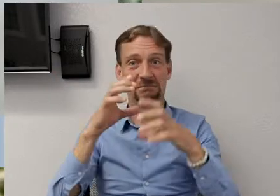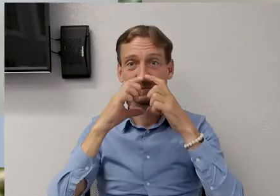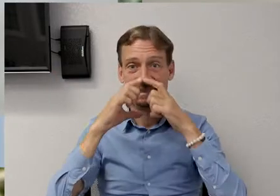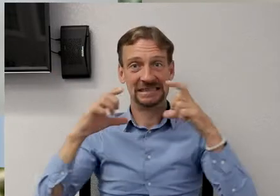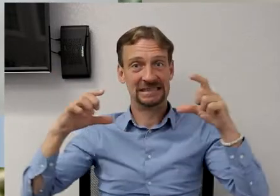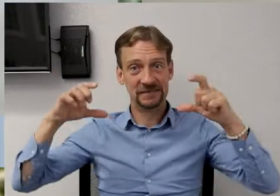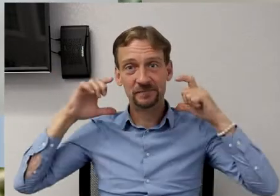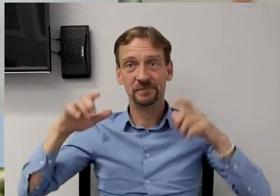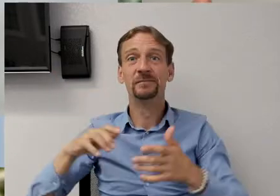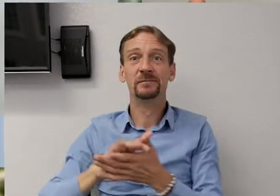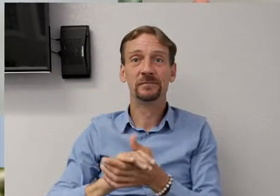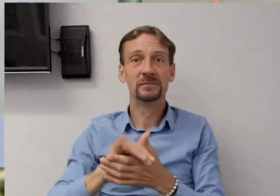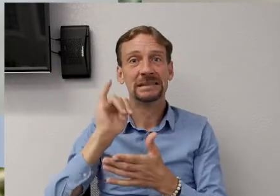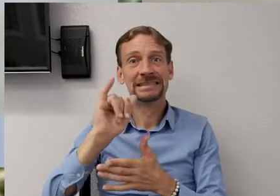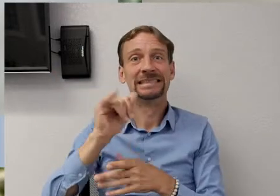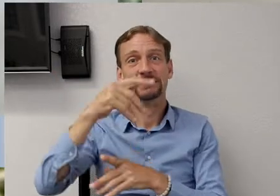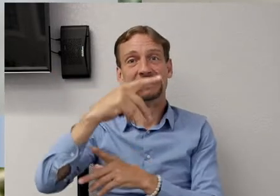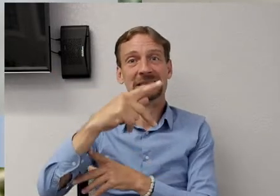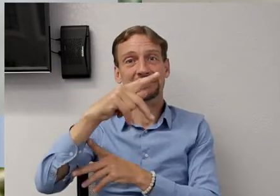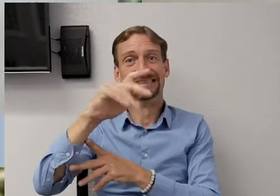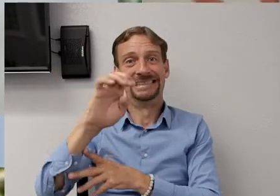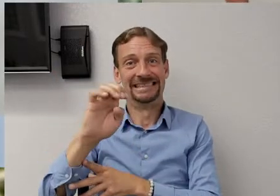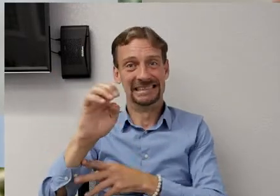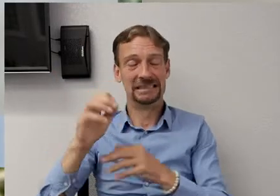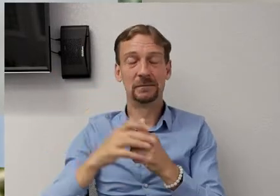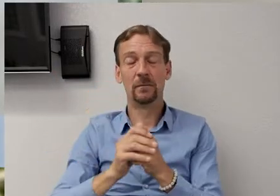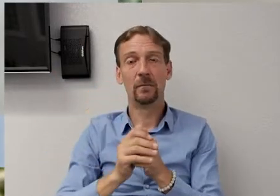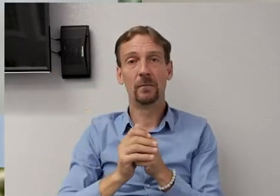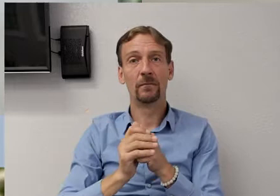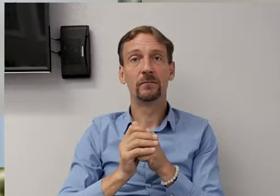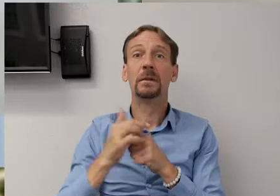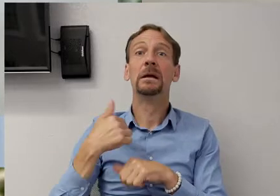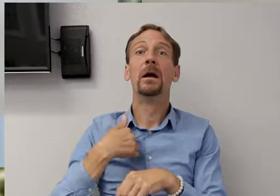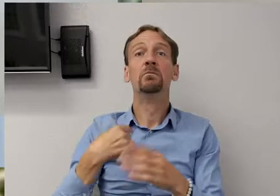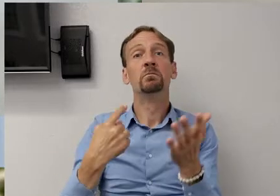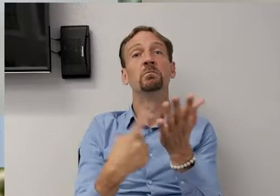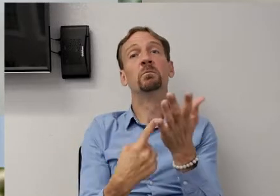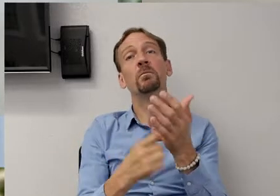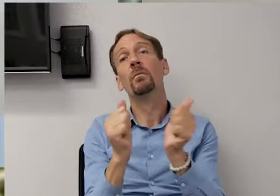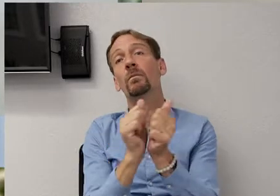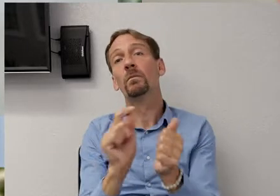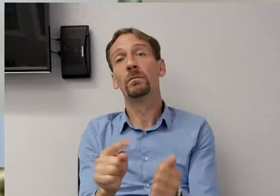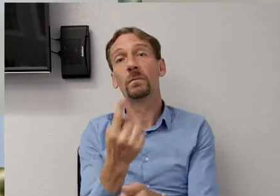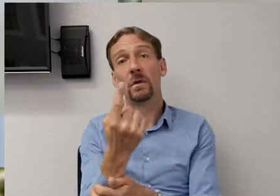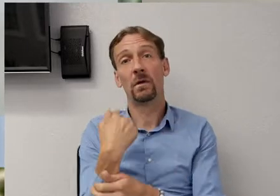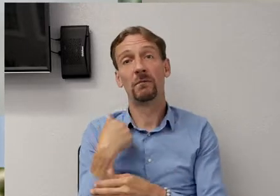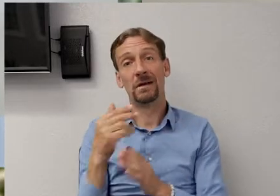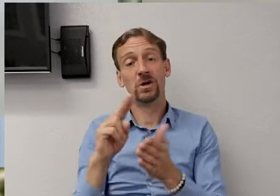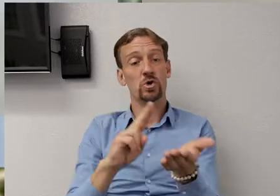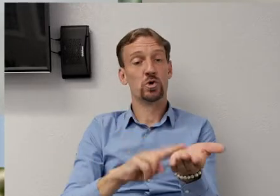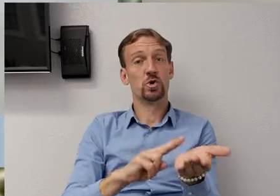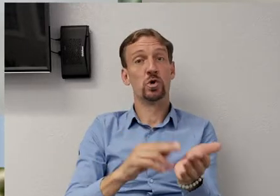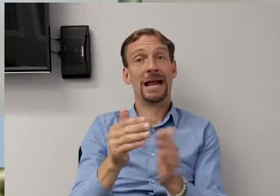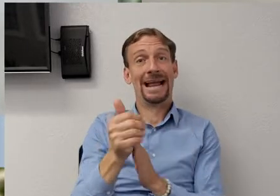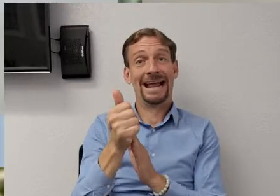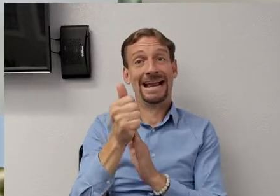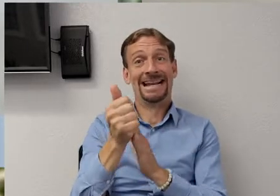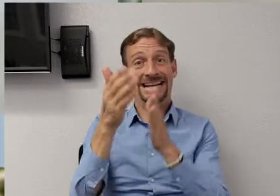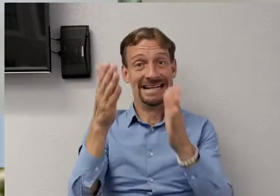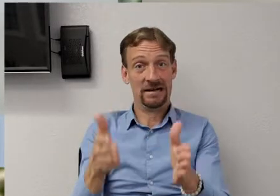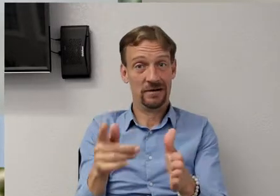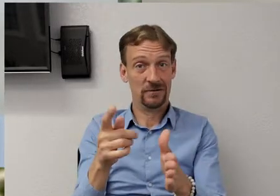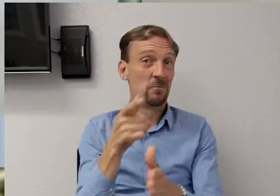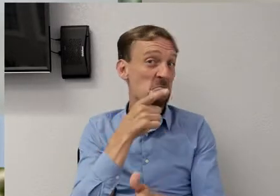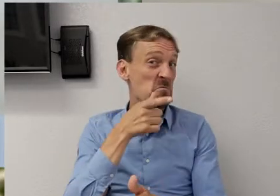masks, this kind of PPE. I was talking to one of our nurse leaders the other day,